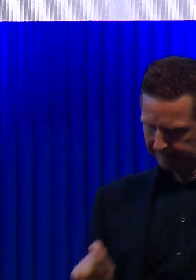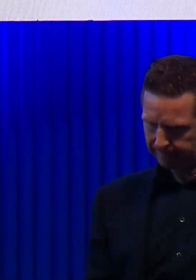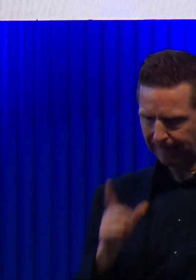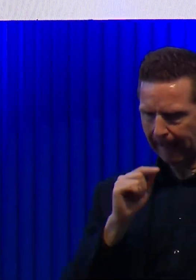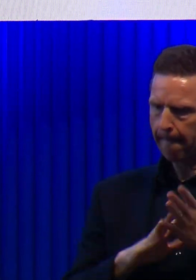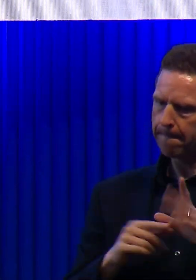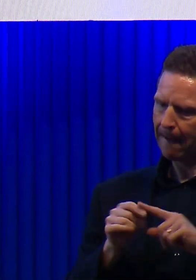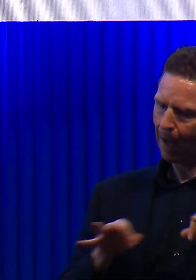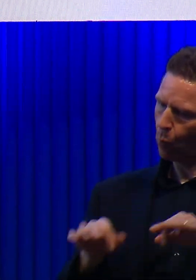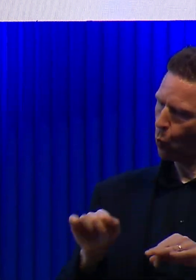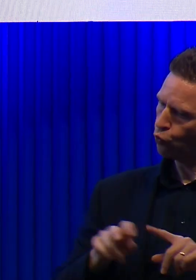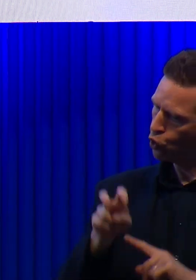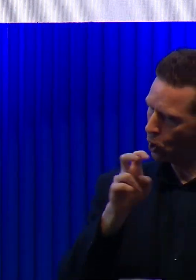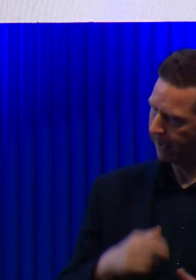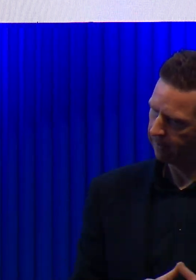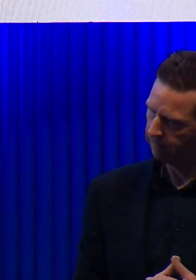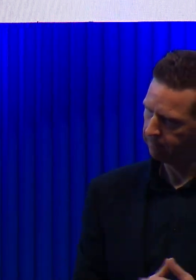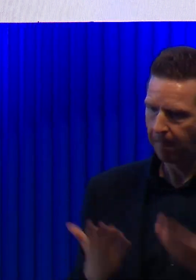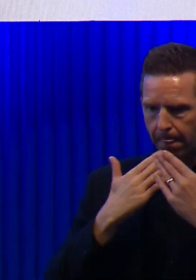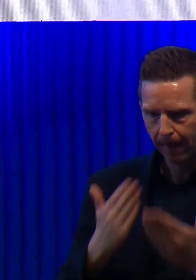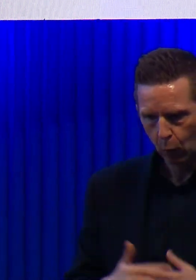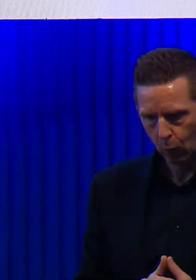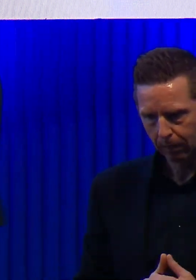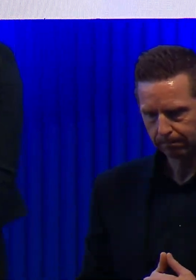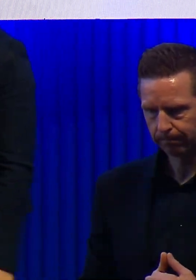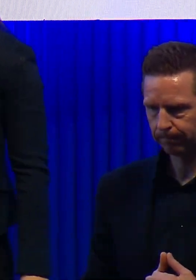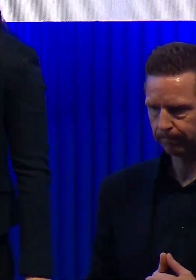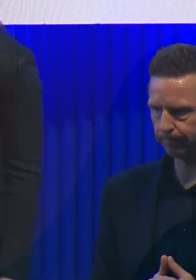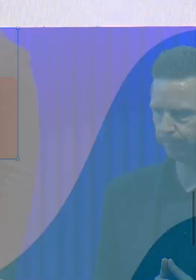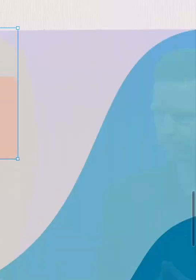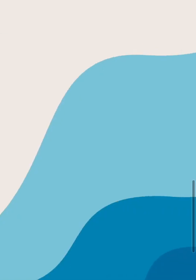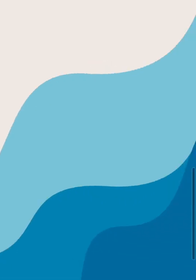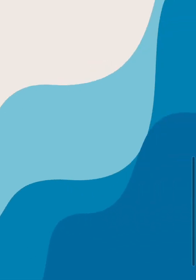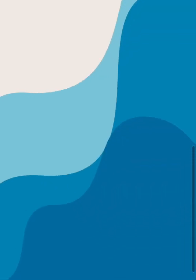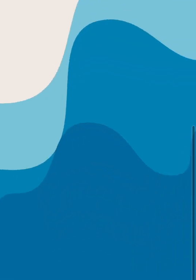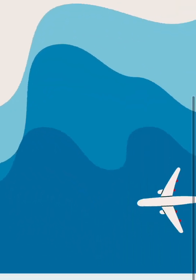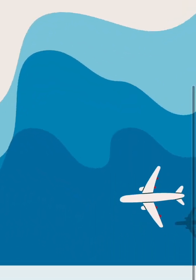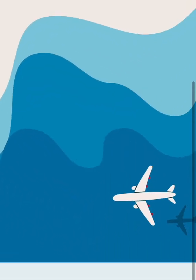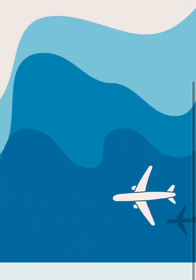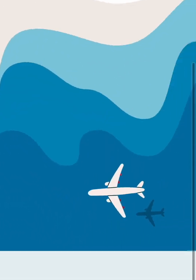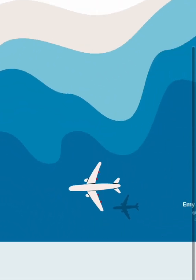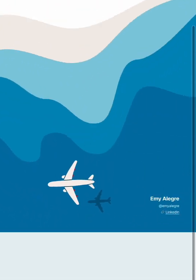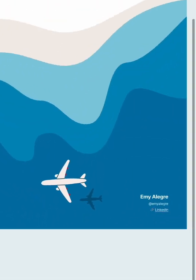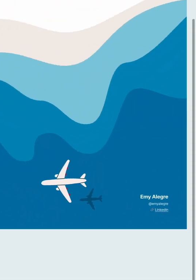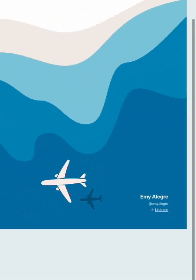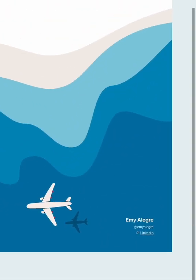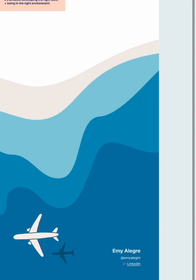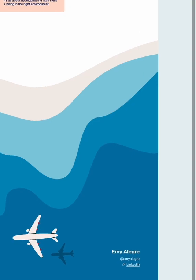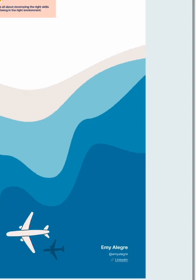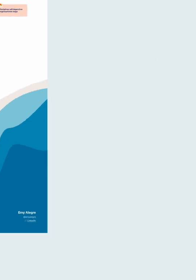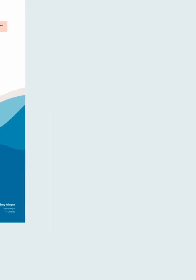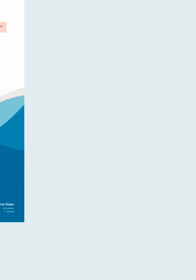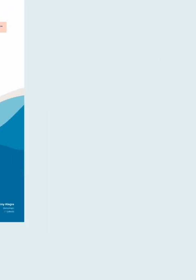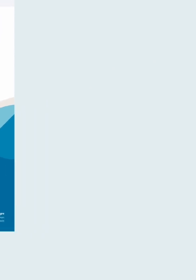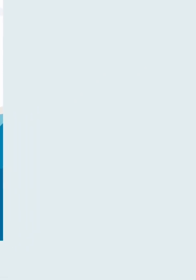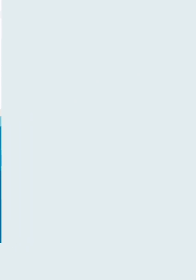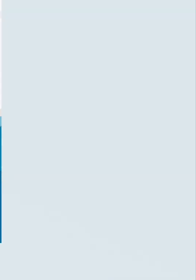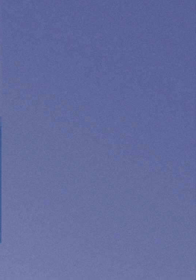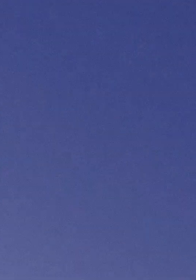make a list of the top skills your discipline needs to contribute to value